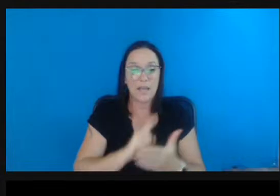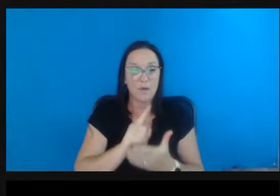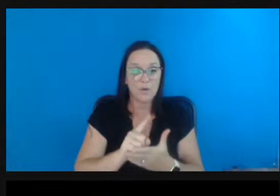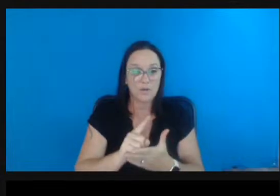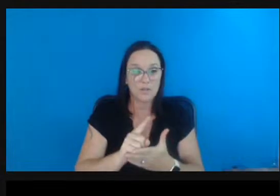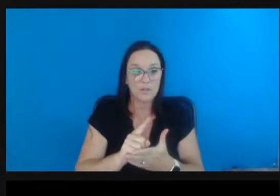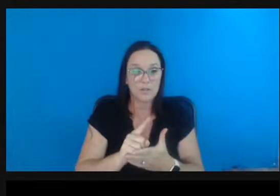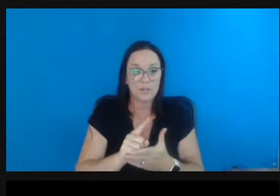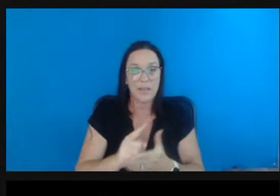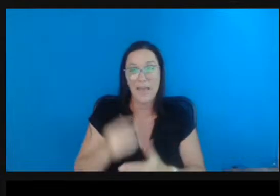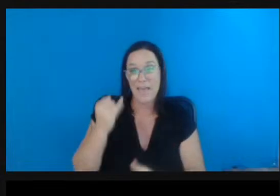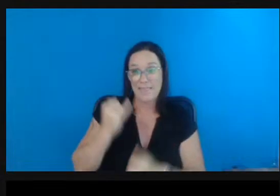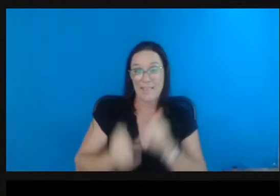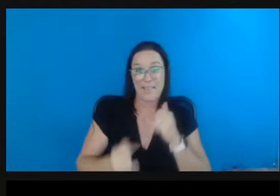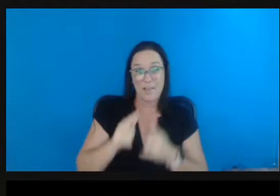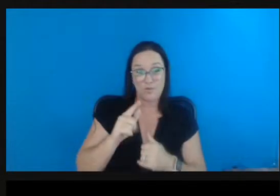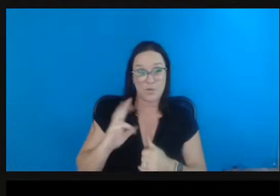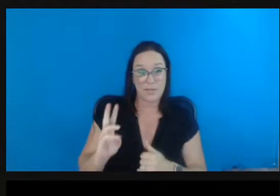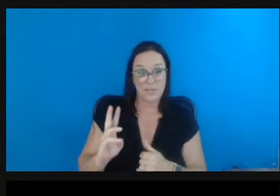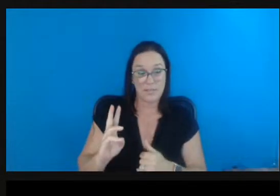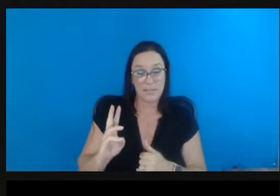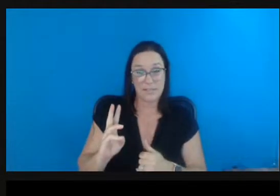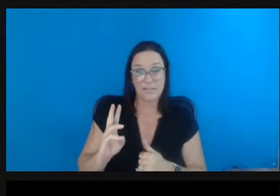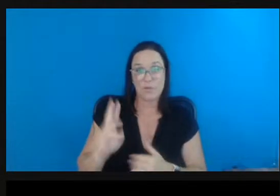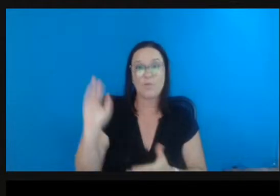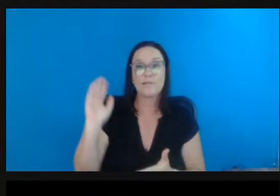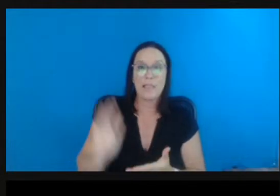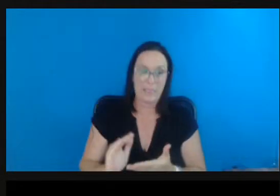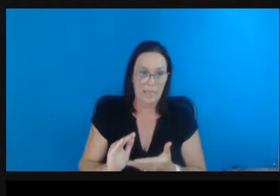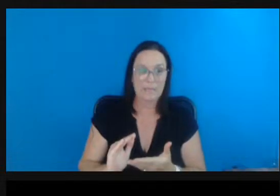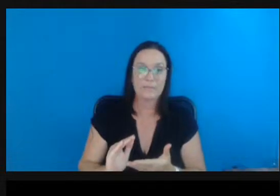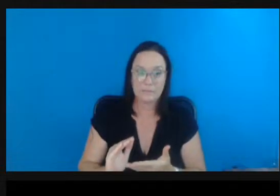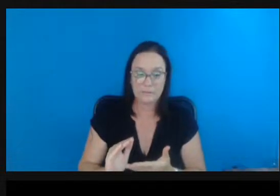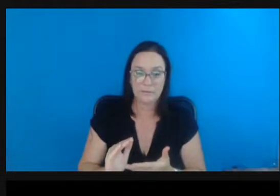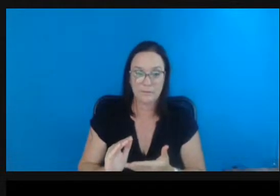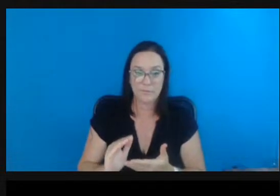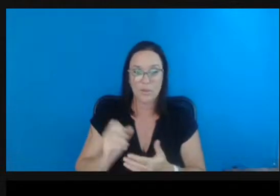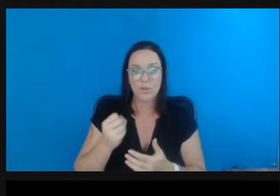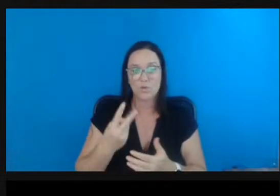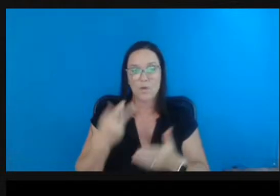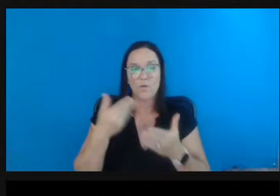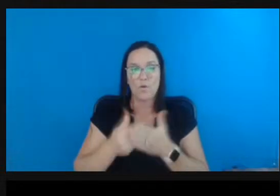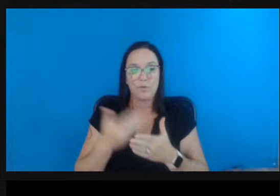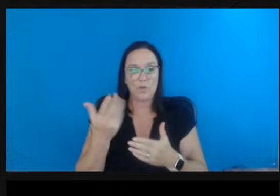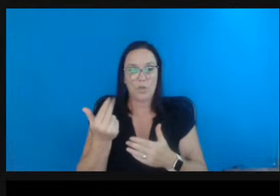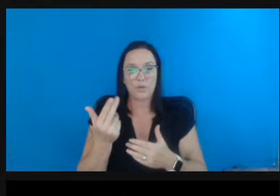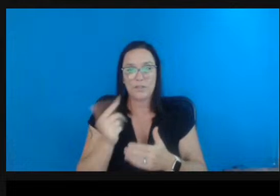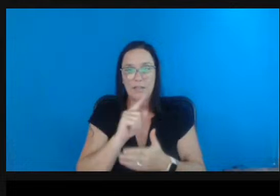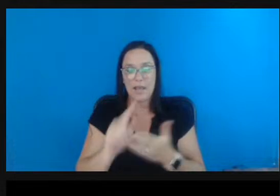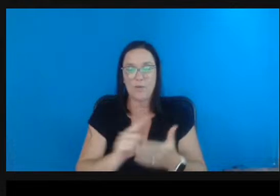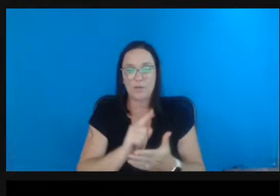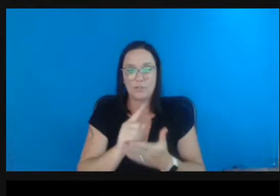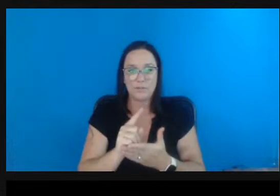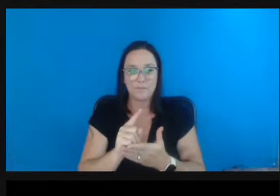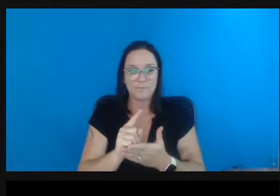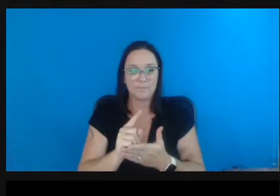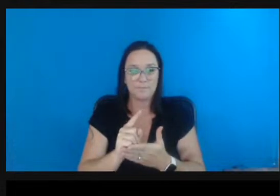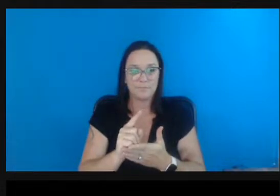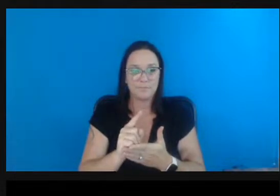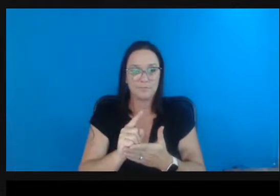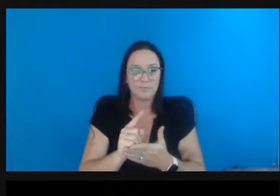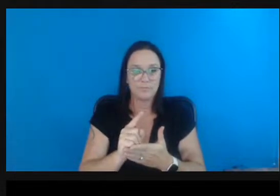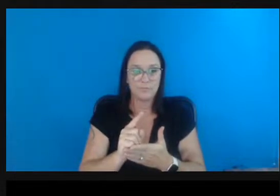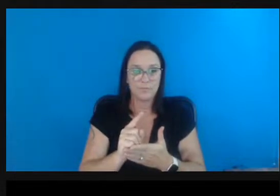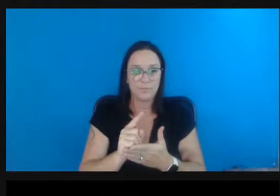last 26, it averaged much less than that, 12, almost 13 hours. And so there you see, really,